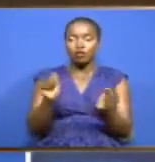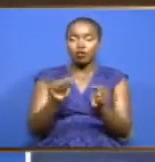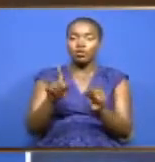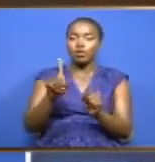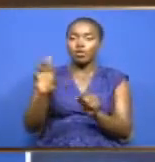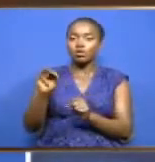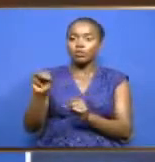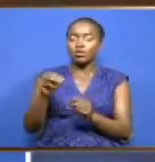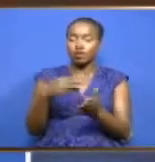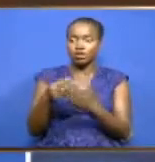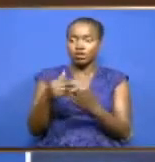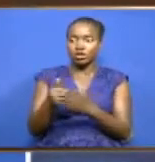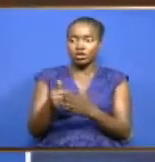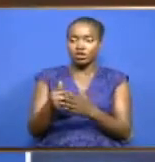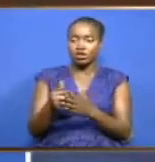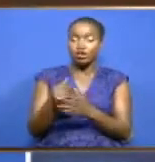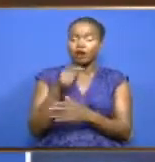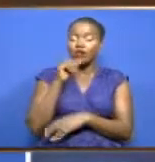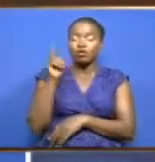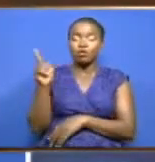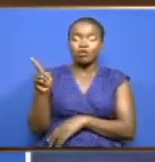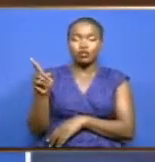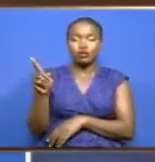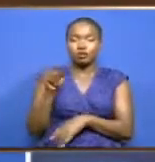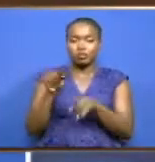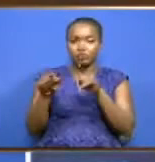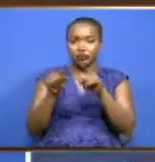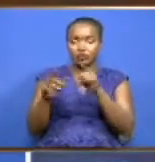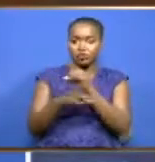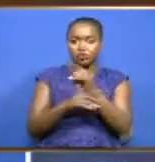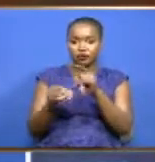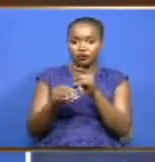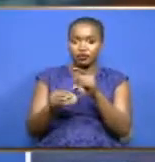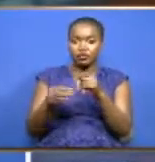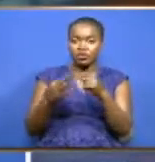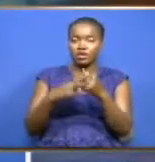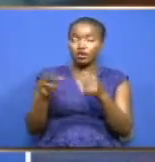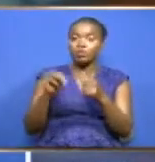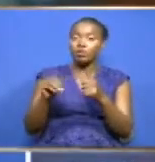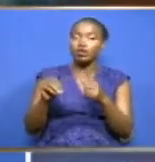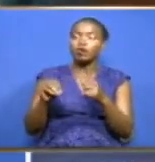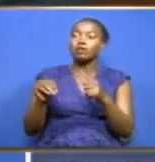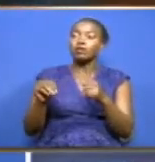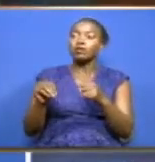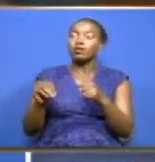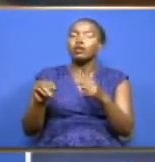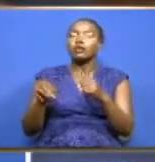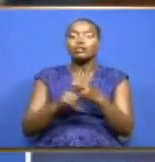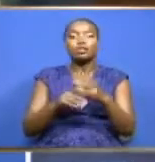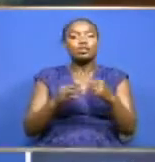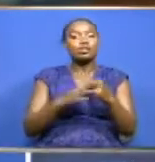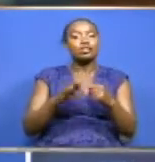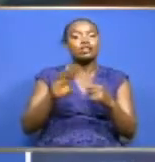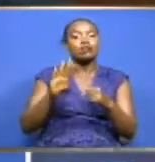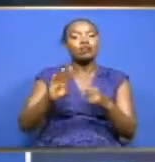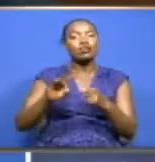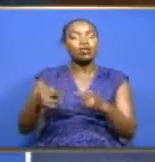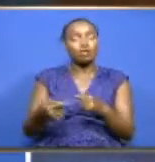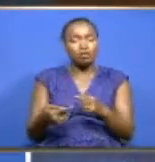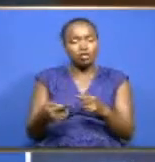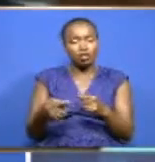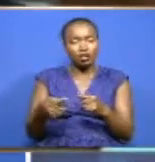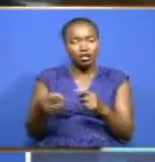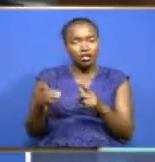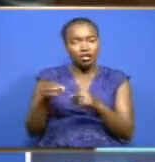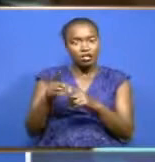shillings. Peter Gathungu Gikonyo is accused of stealing 8,684,000 million shillings between